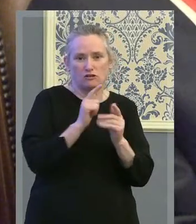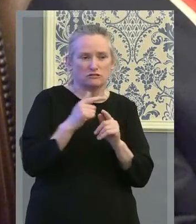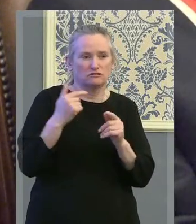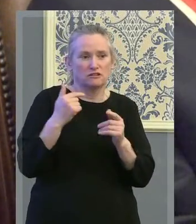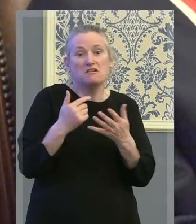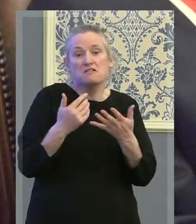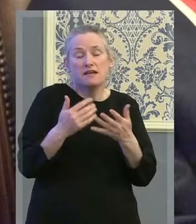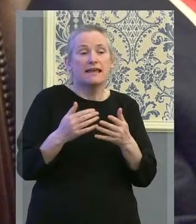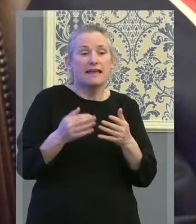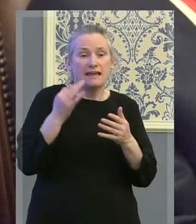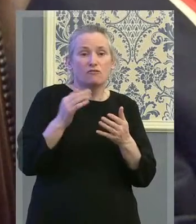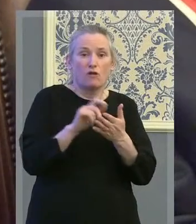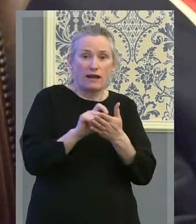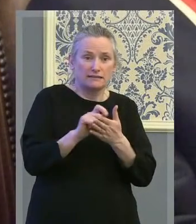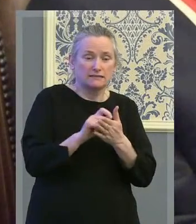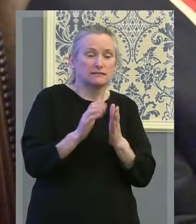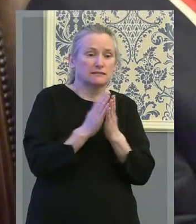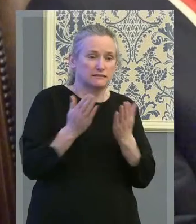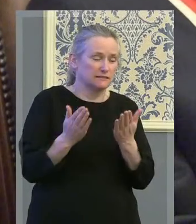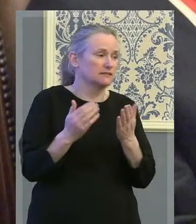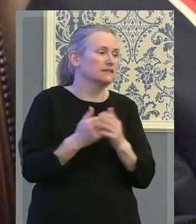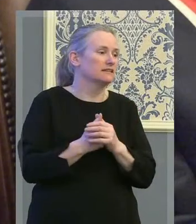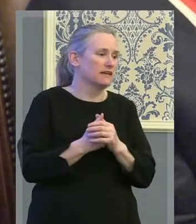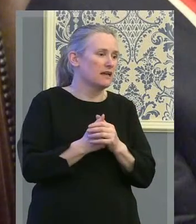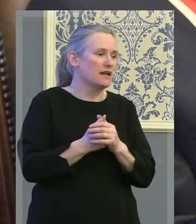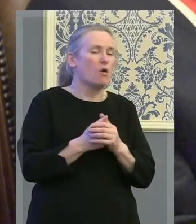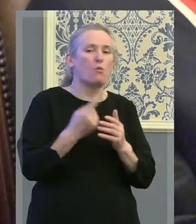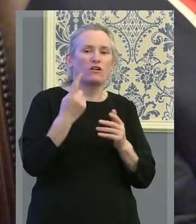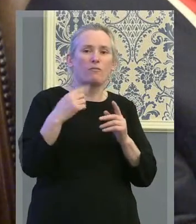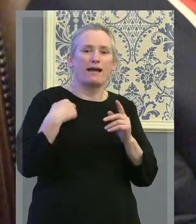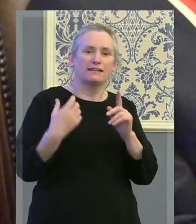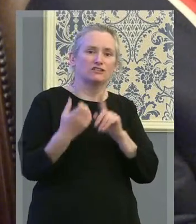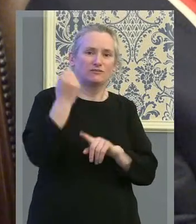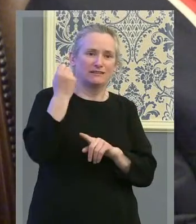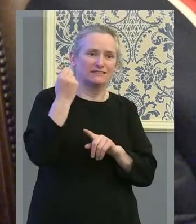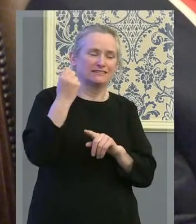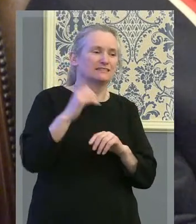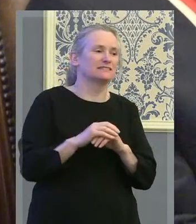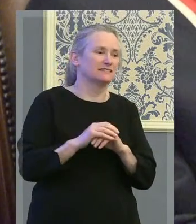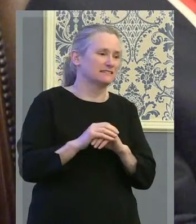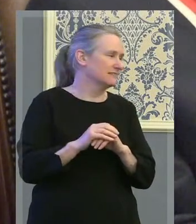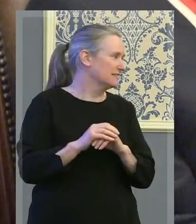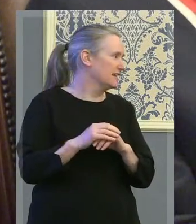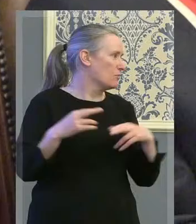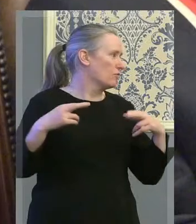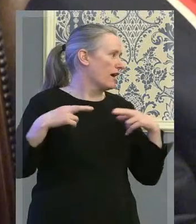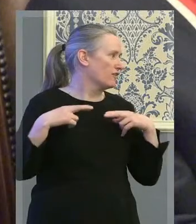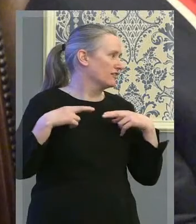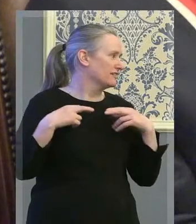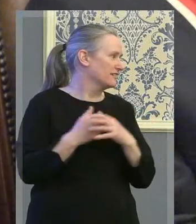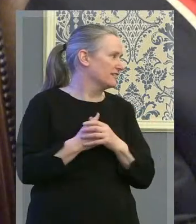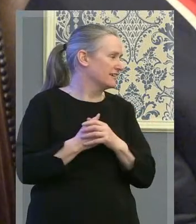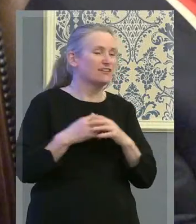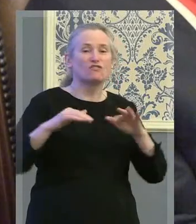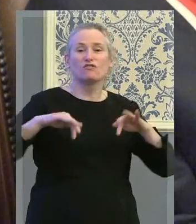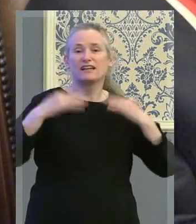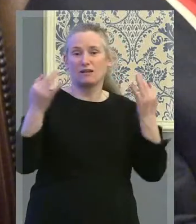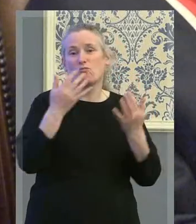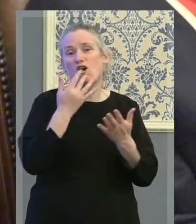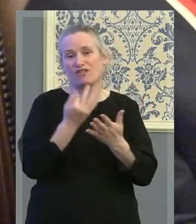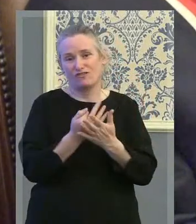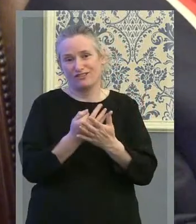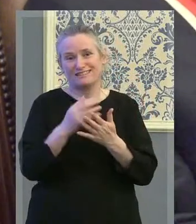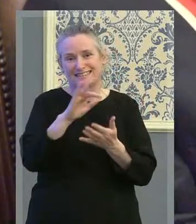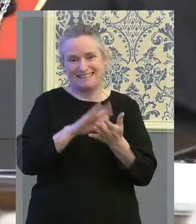can guarantee that on the list of achievements at the back of my book, taking pride of place, no question would be freedom of the